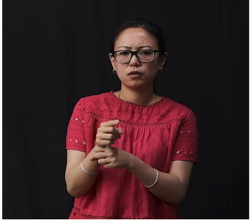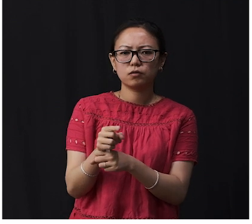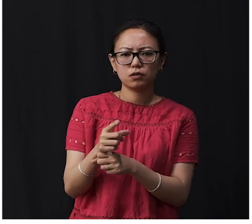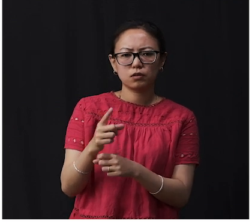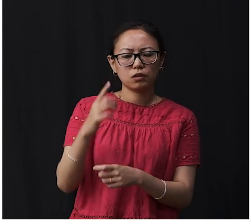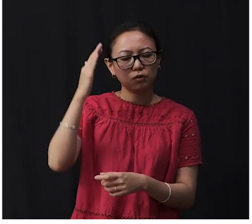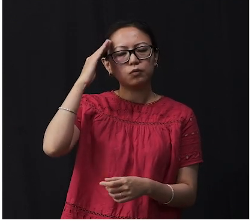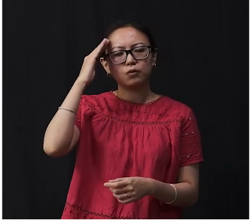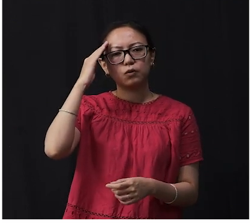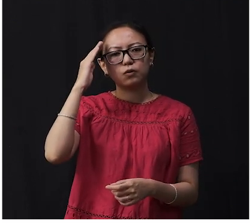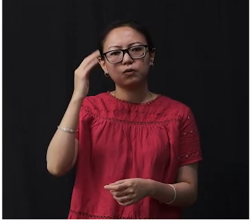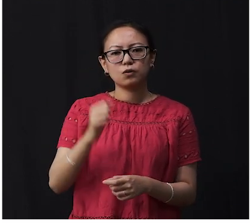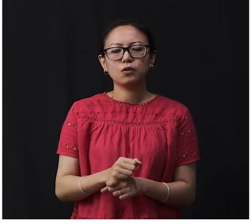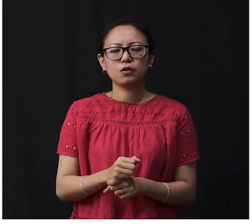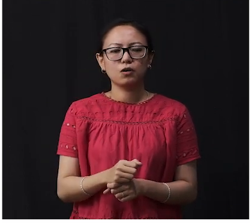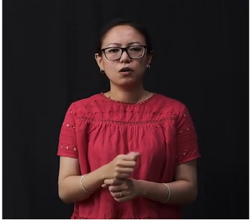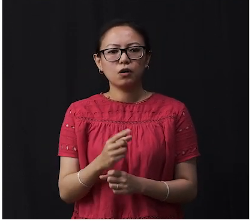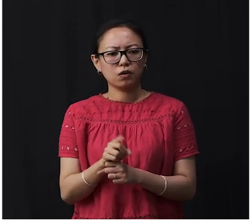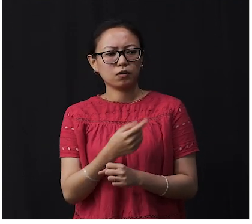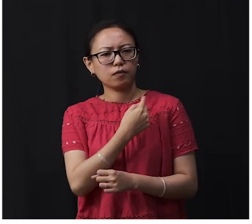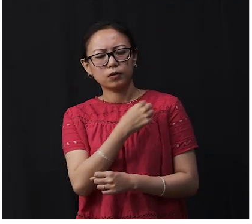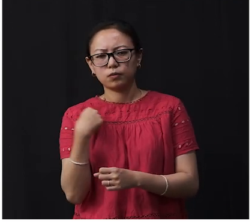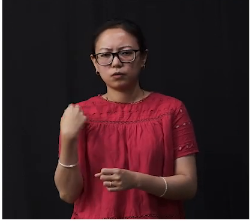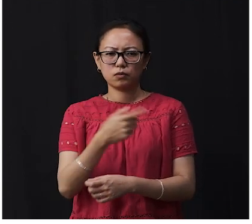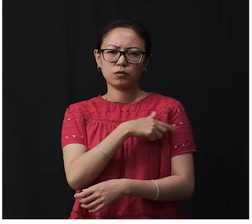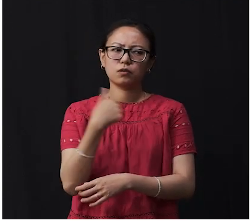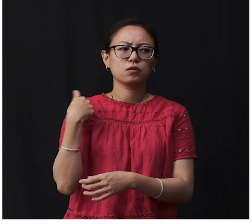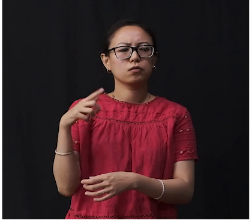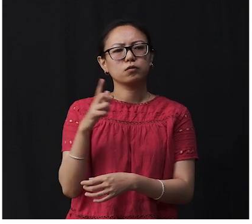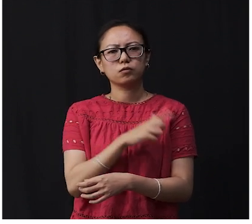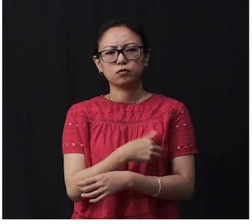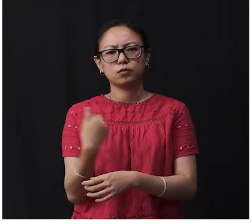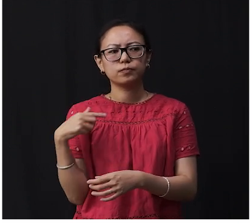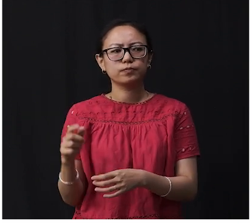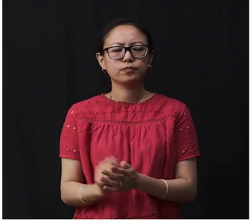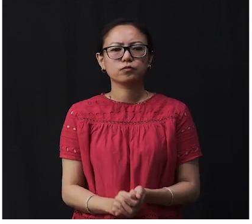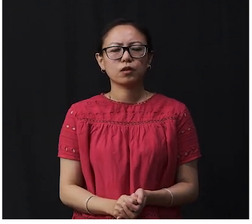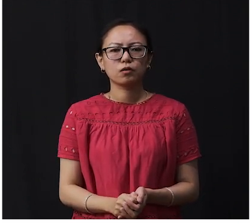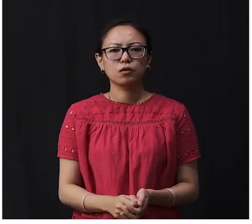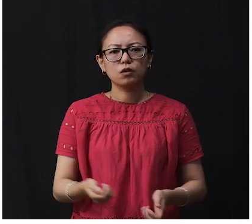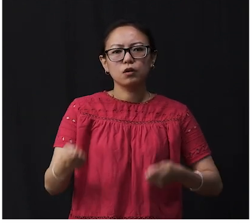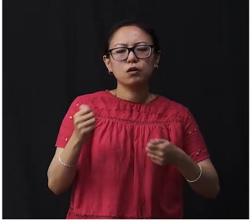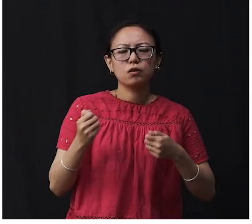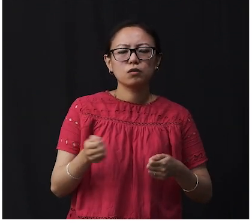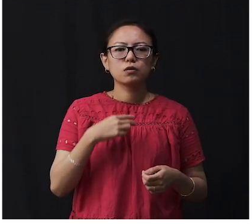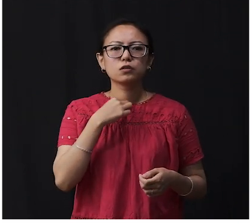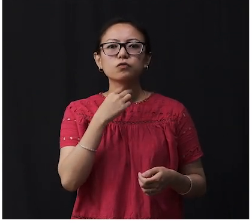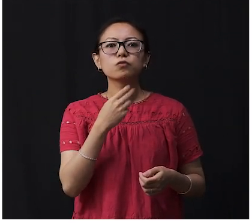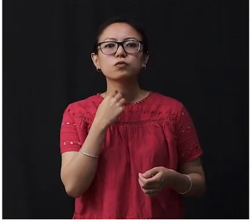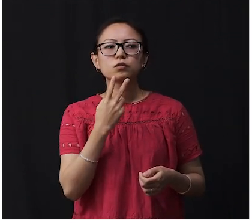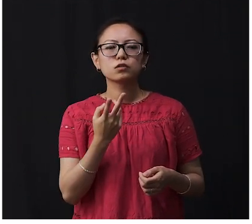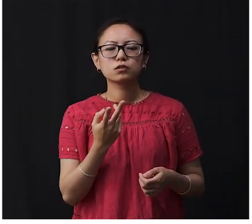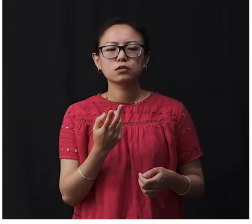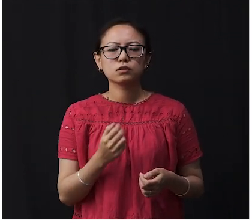neigh means to make a horse sound, to make the sound of a horse, okay? Just